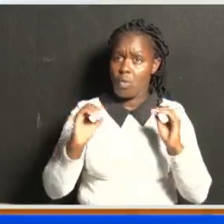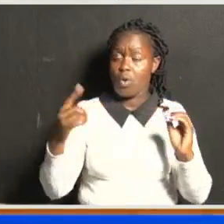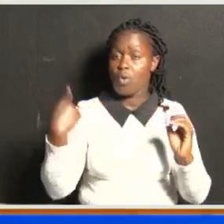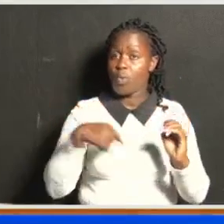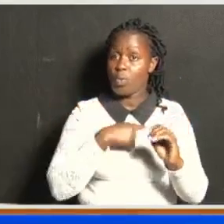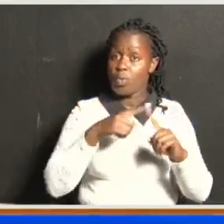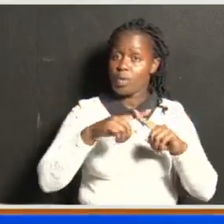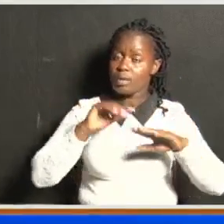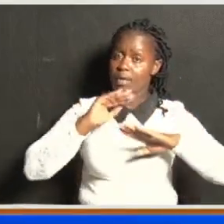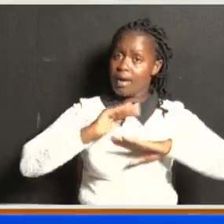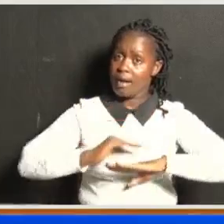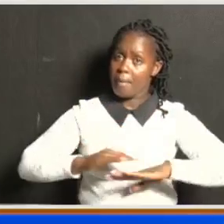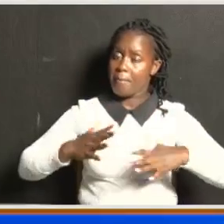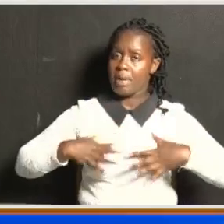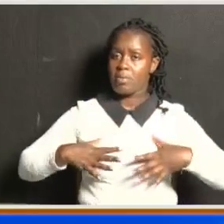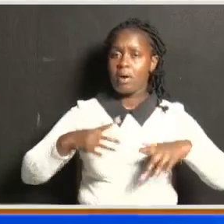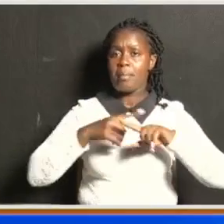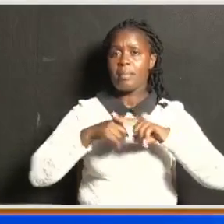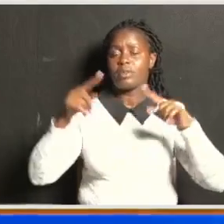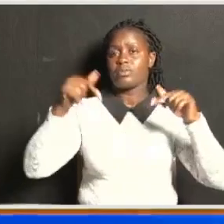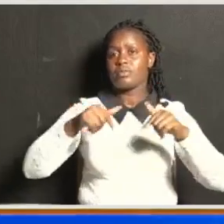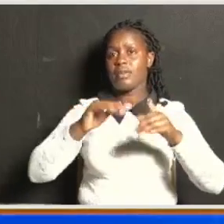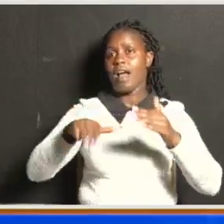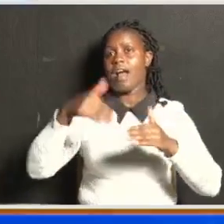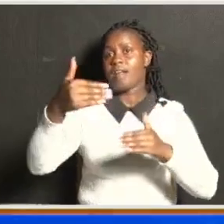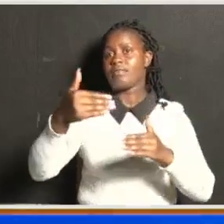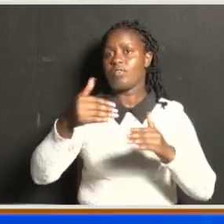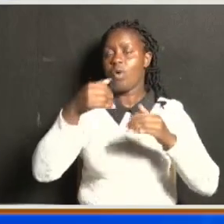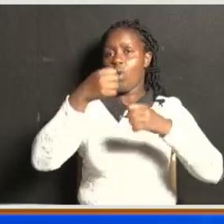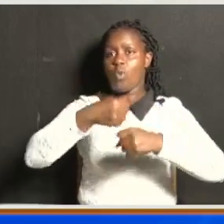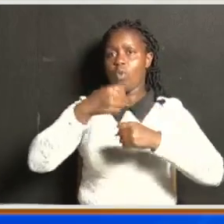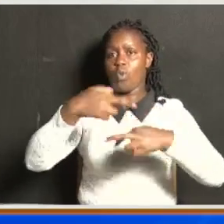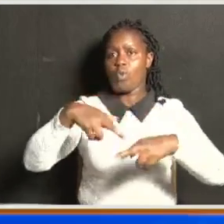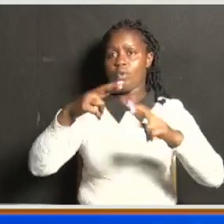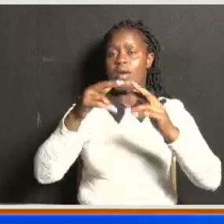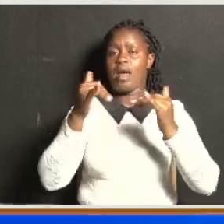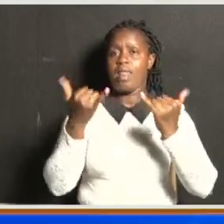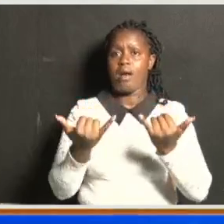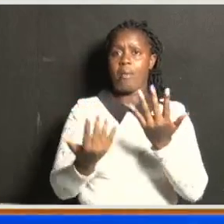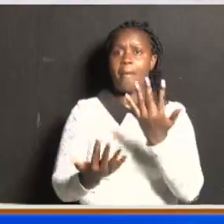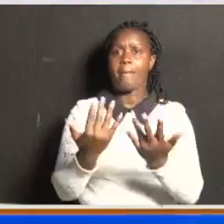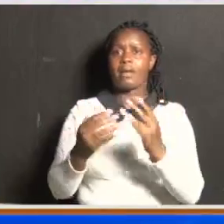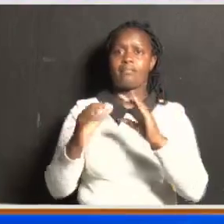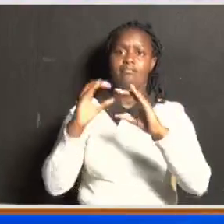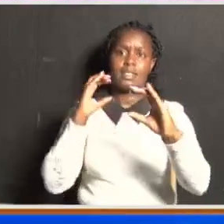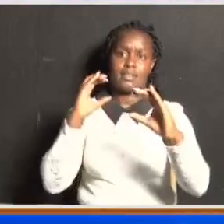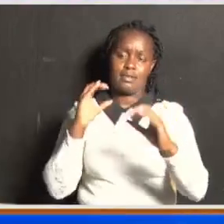watu watulivu. Sasa leo wamefika pale Gong Road, wameanza